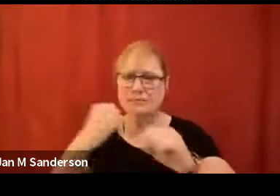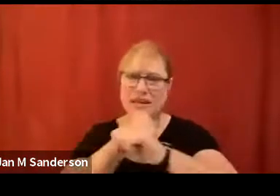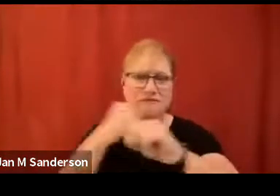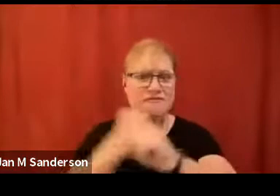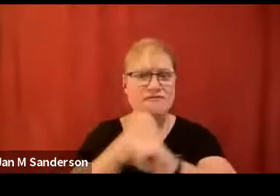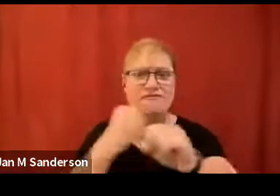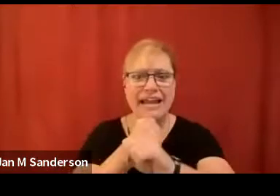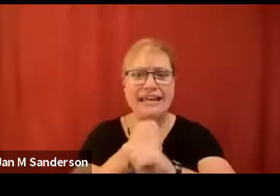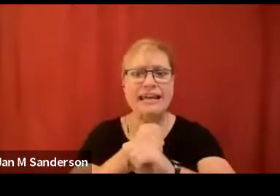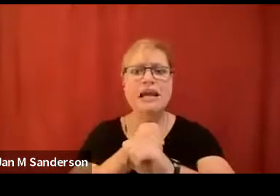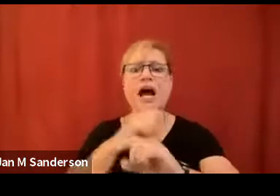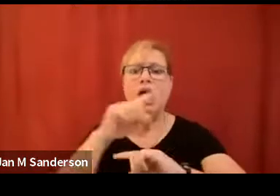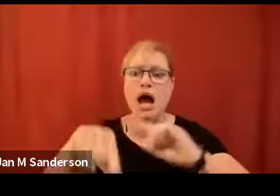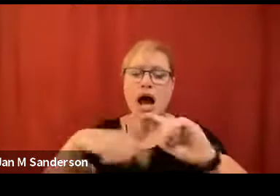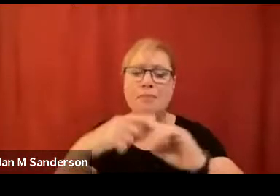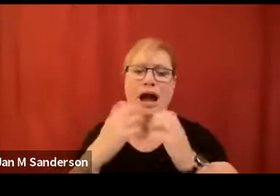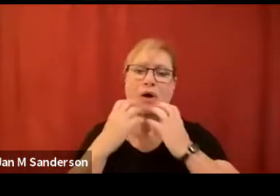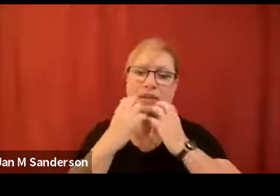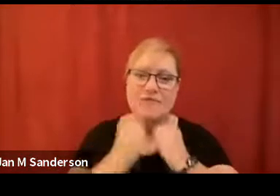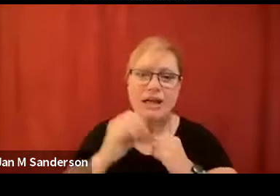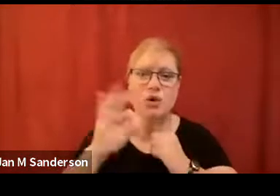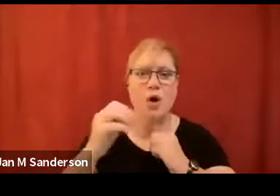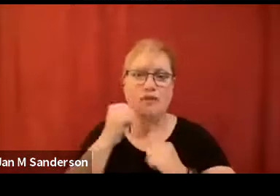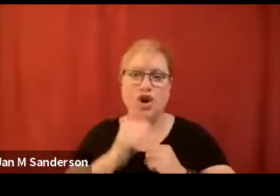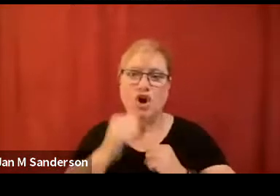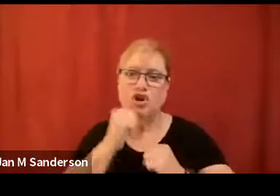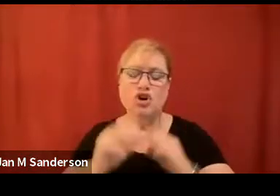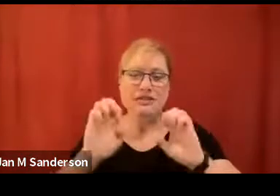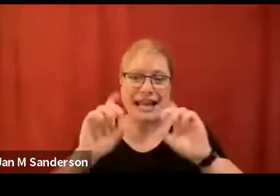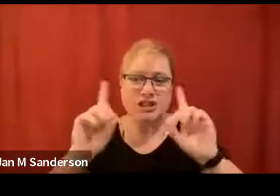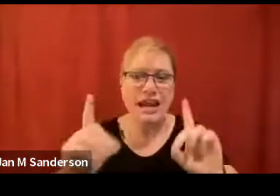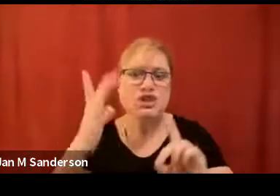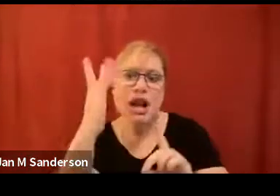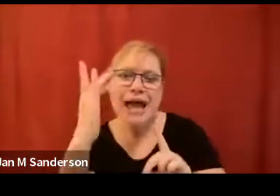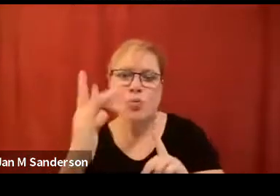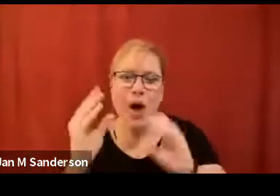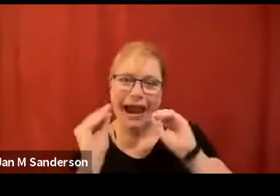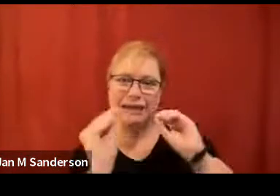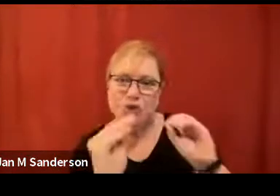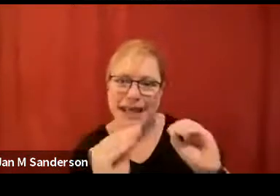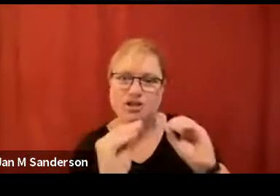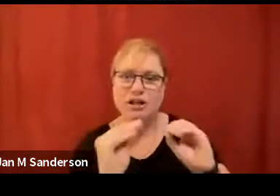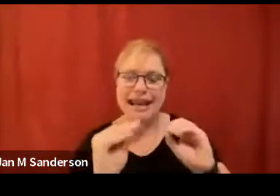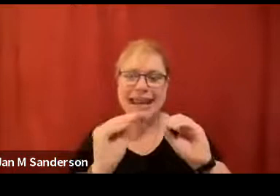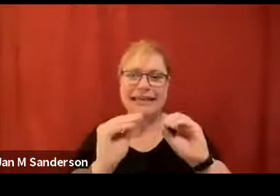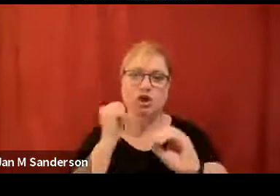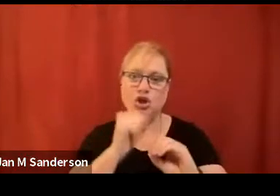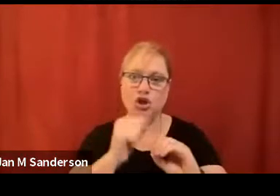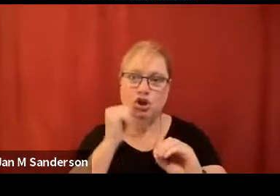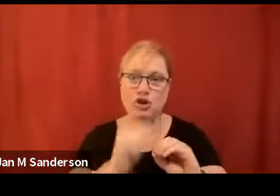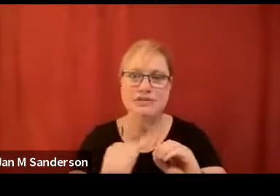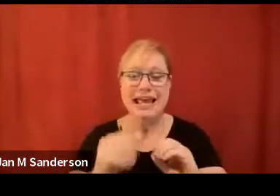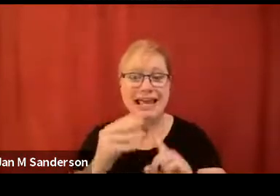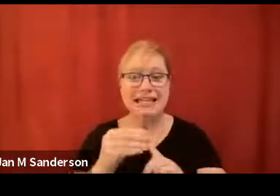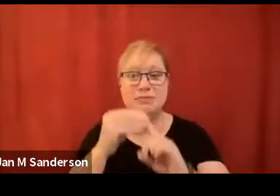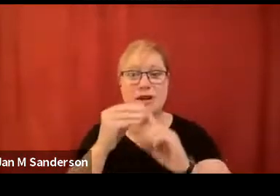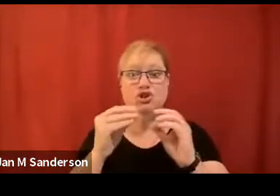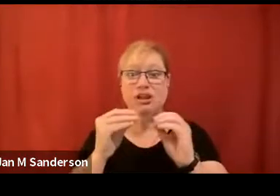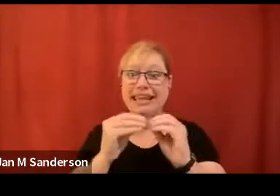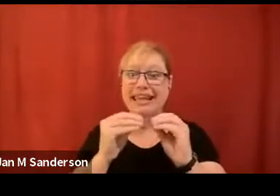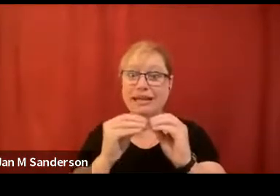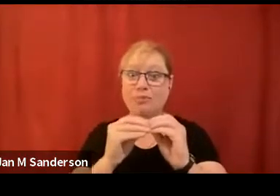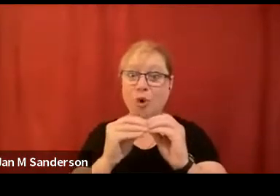the value of girls' education and why educate girls, especially in more developing countries.